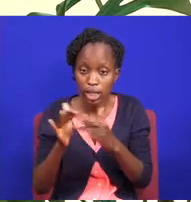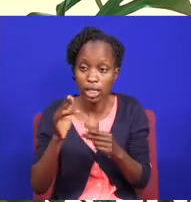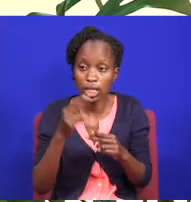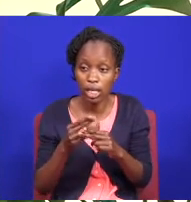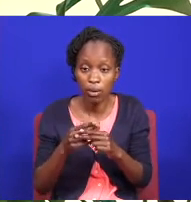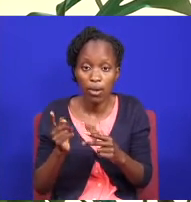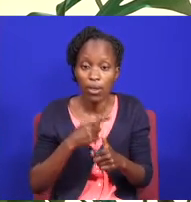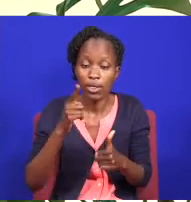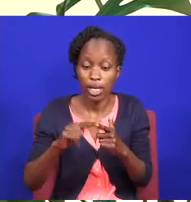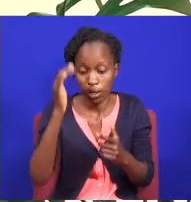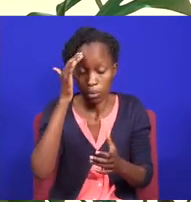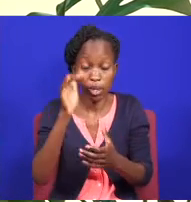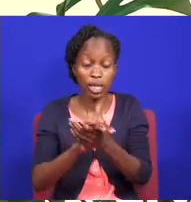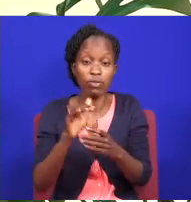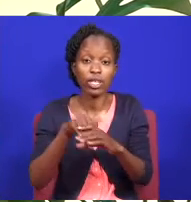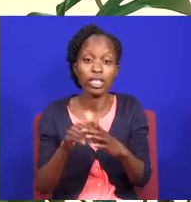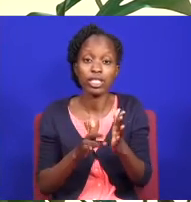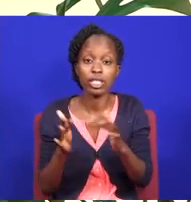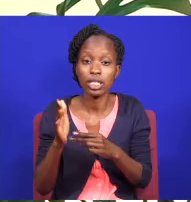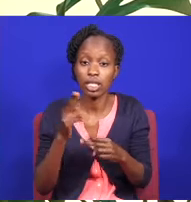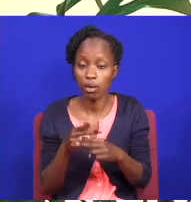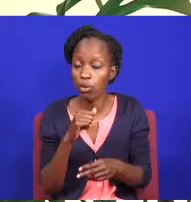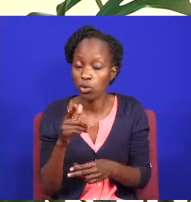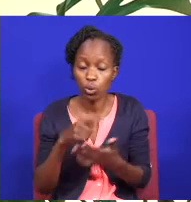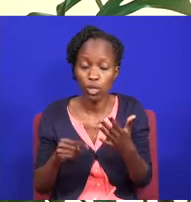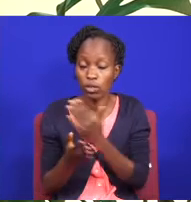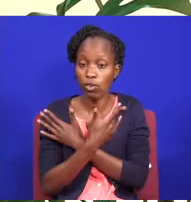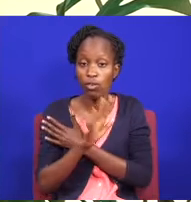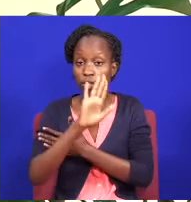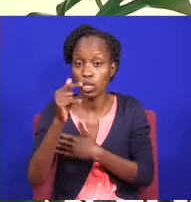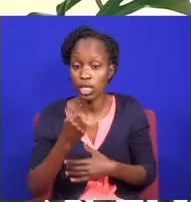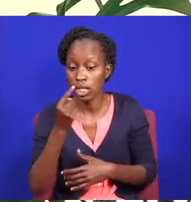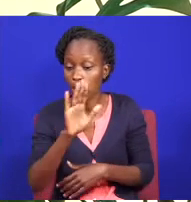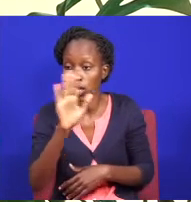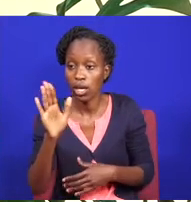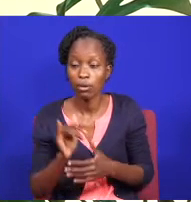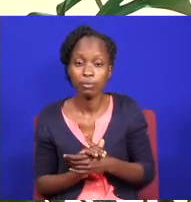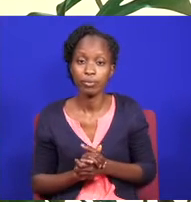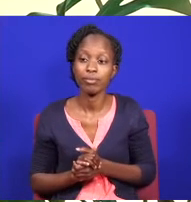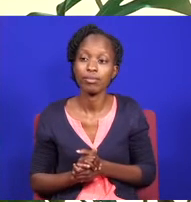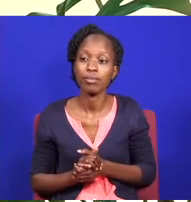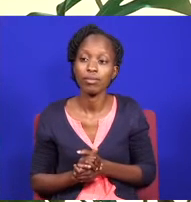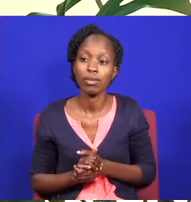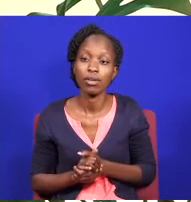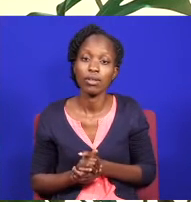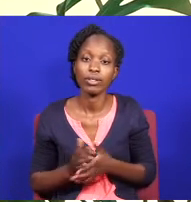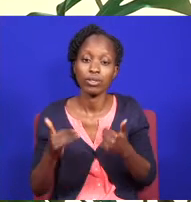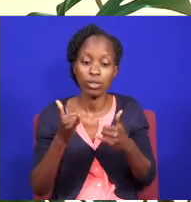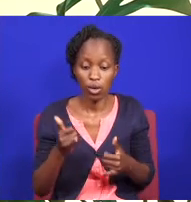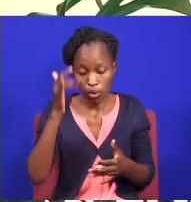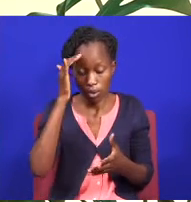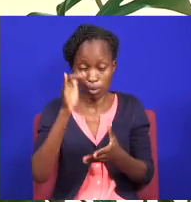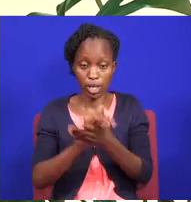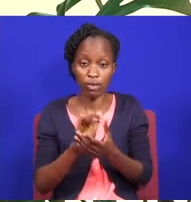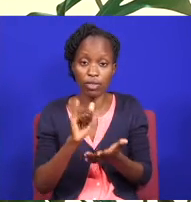that, not what your friend is saying. And that will be a good thing. And so we are going to believe that Jesus